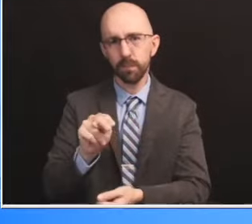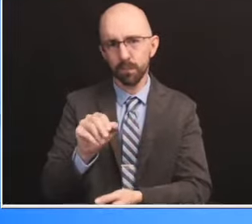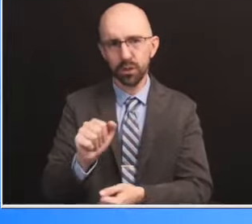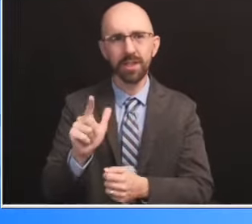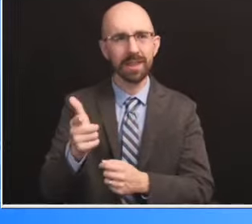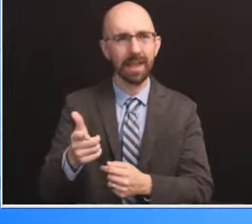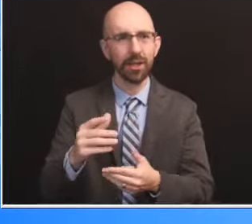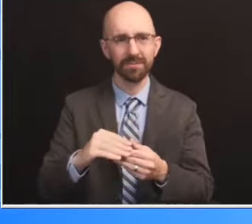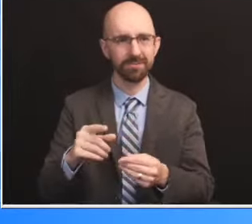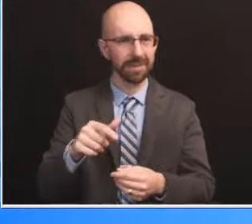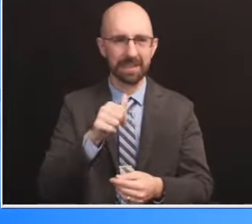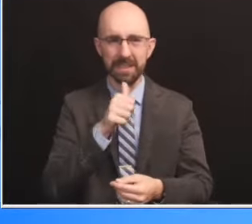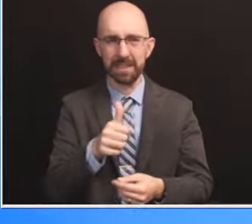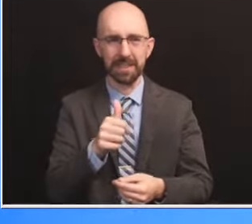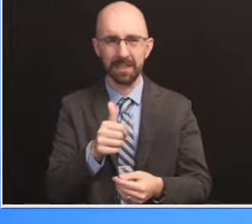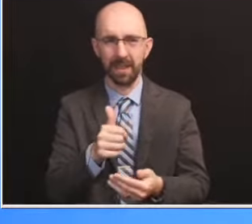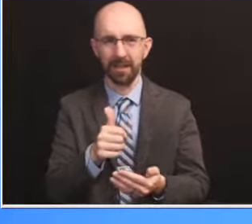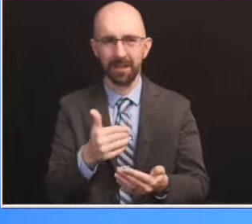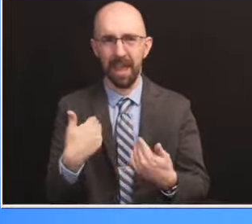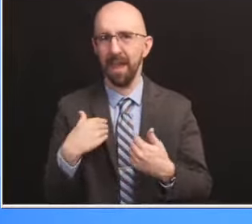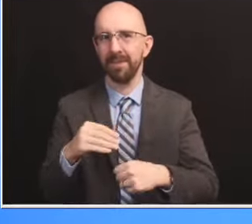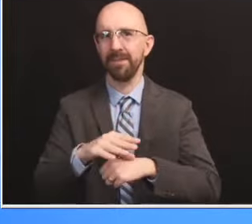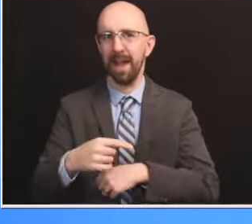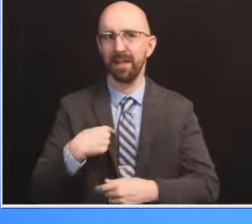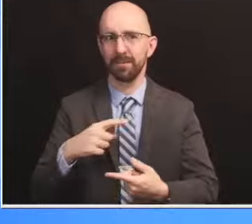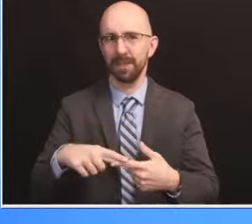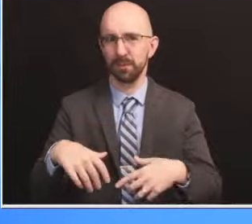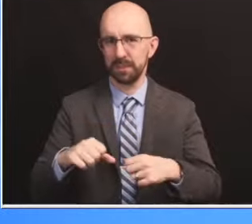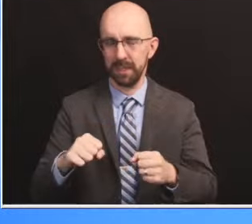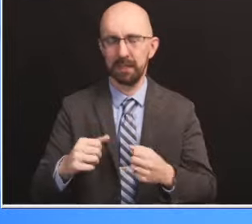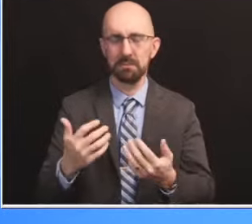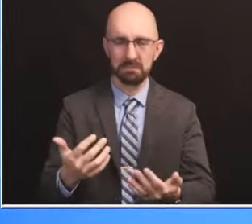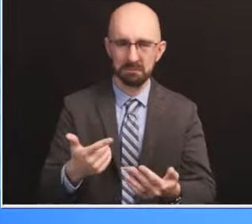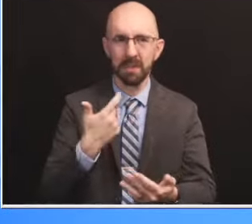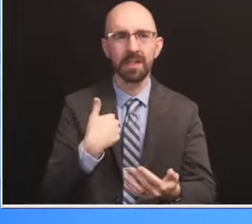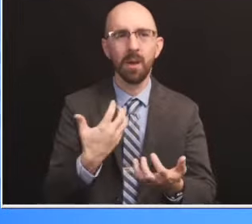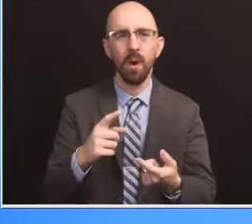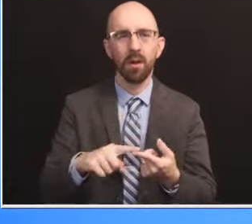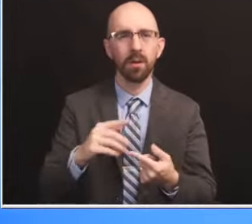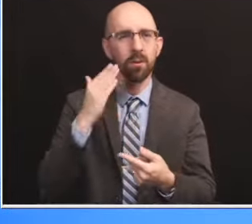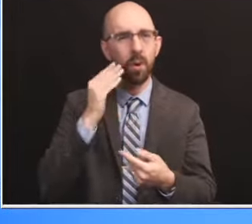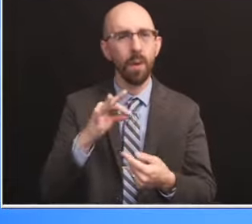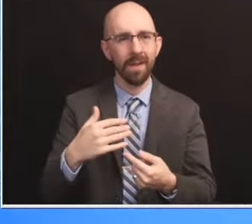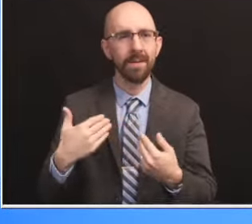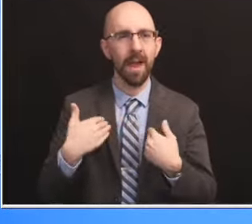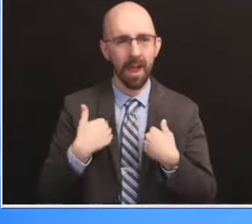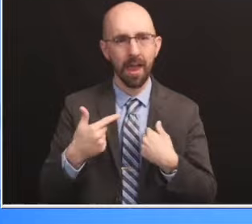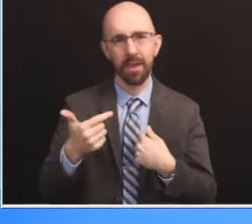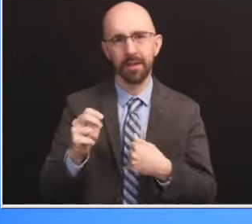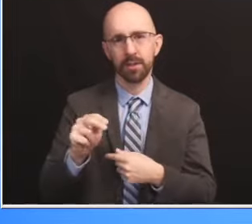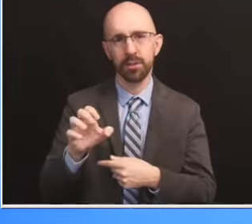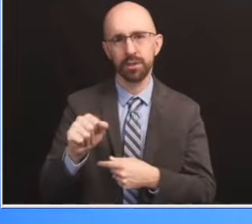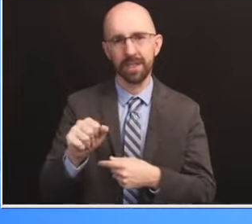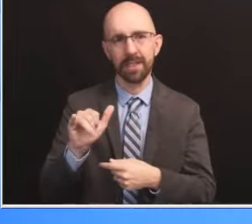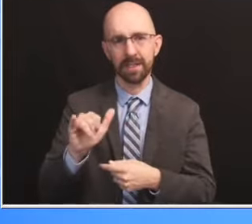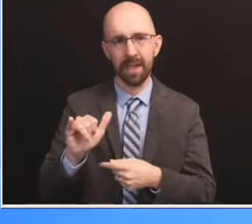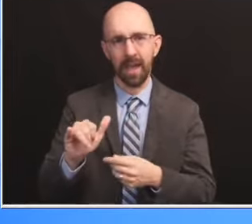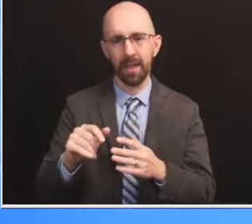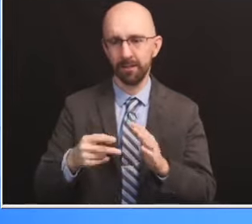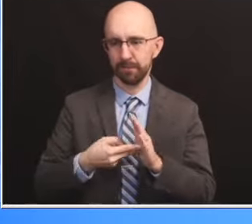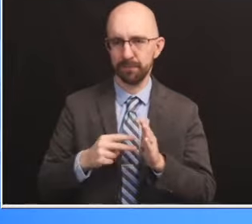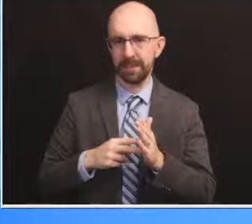not necessarily have advised me to take because I wanted to know if I had the genes that predisposed me to Alzheimer's.